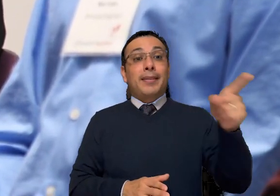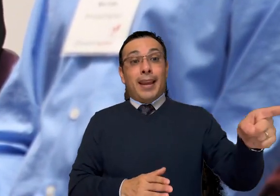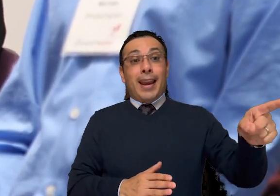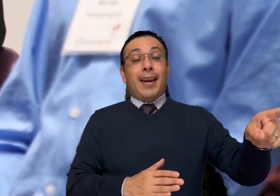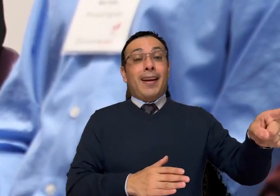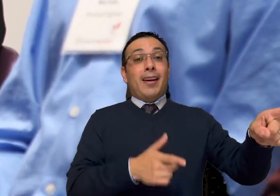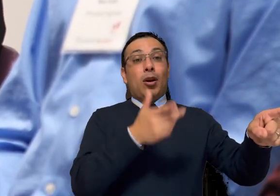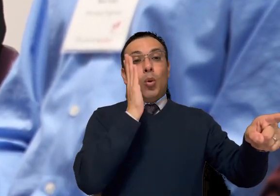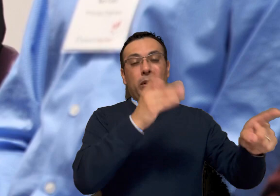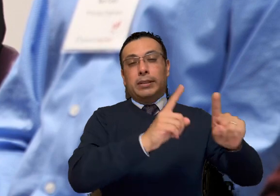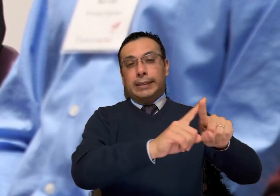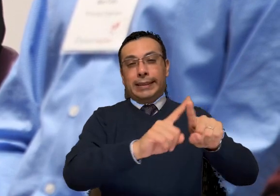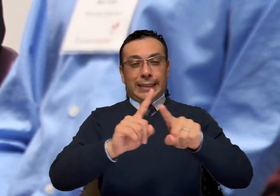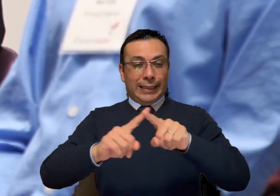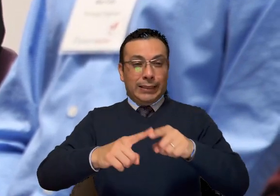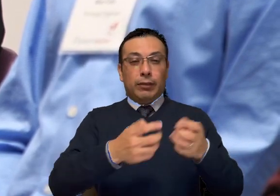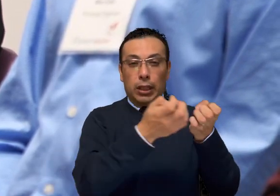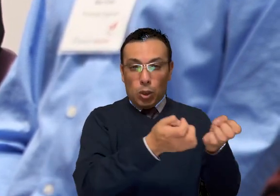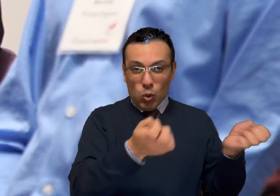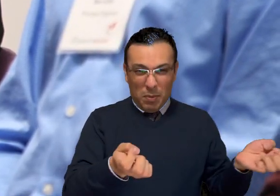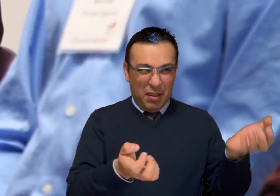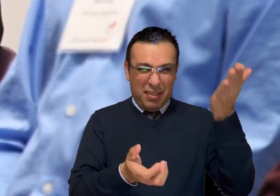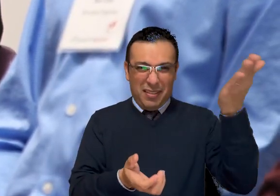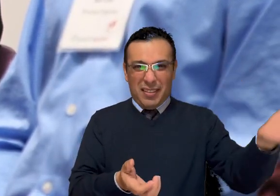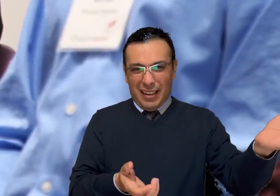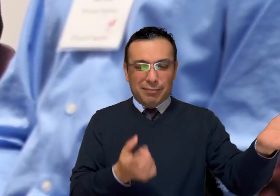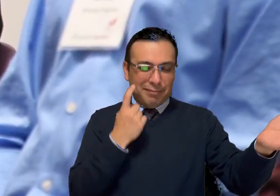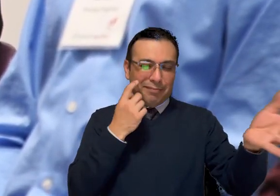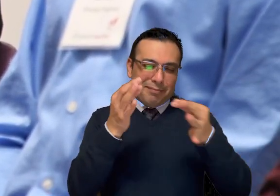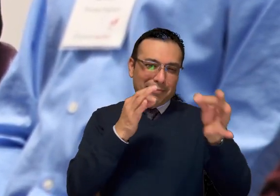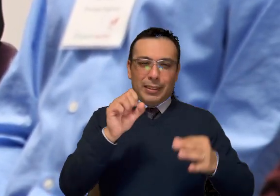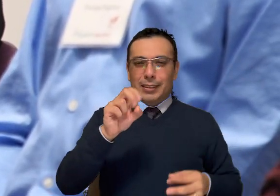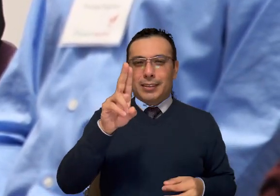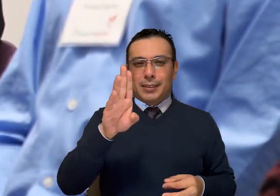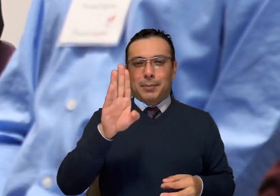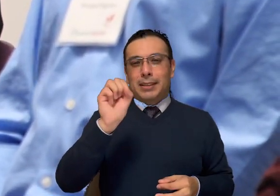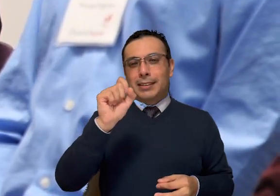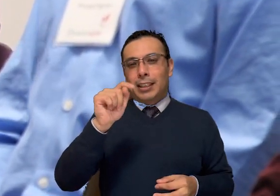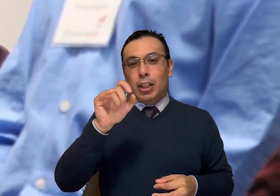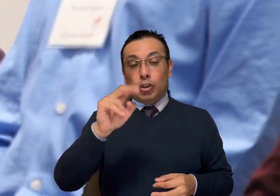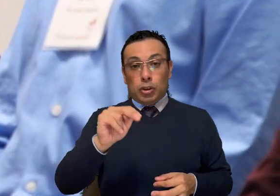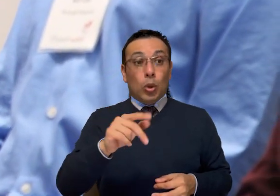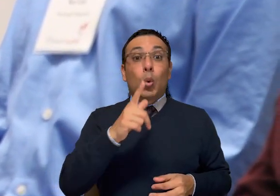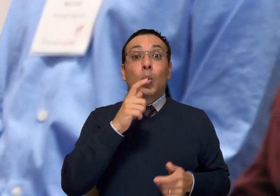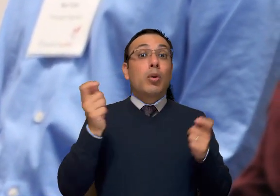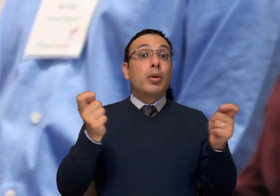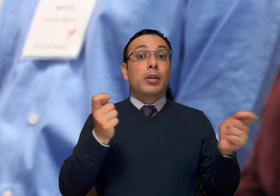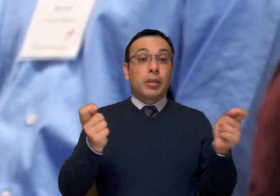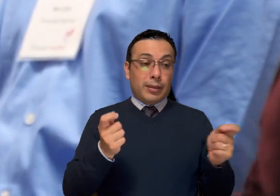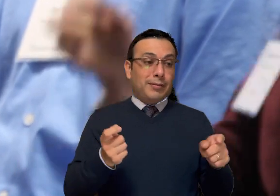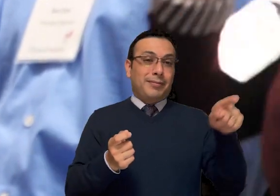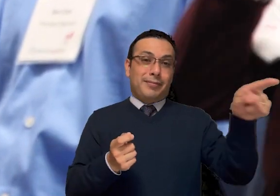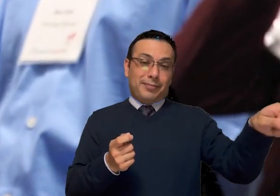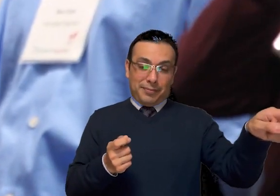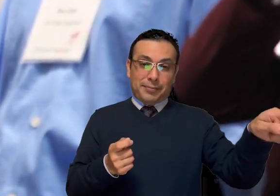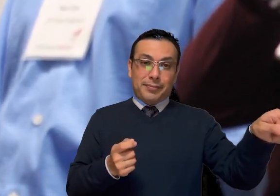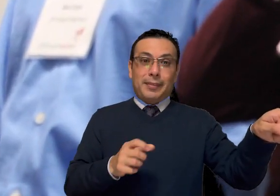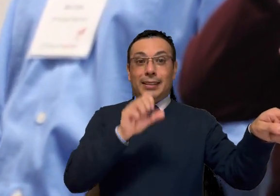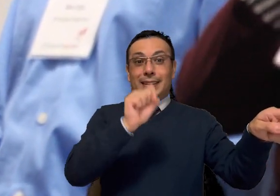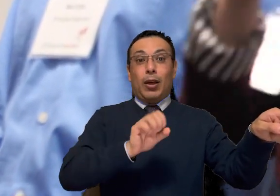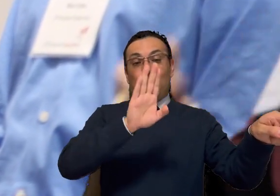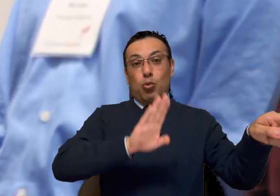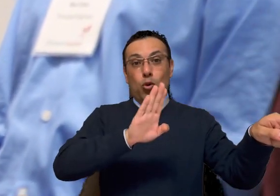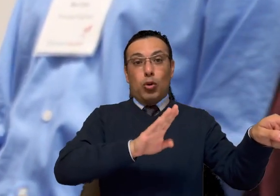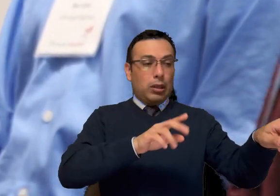be managed from our O&M base in South Brooklyn. And that's where we're hoping to also see a lot